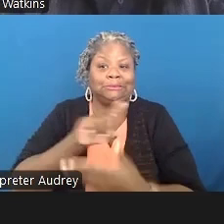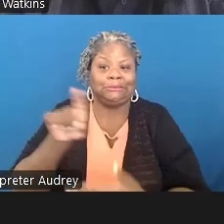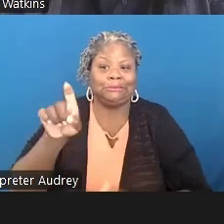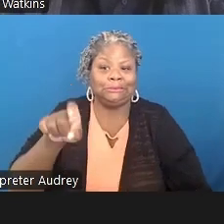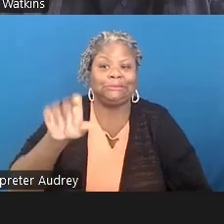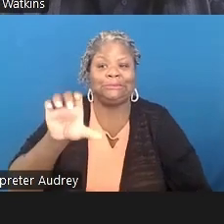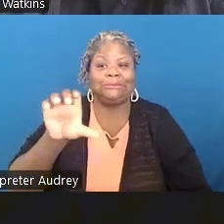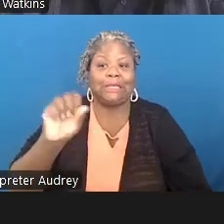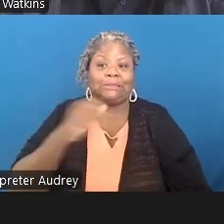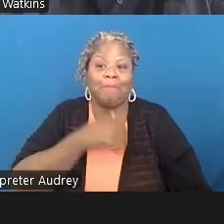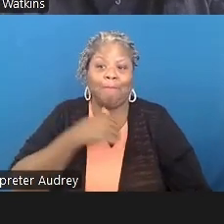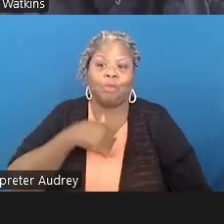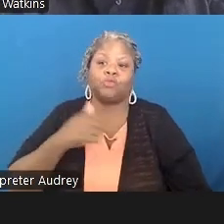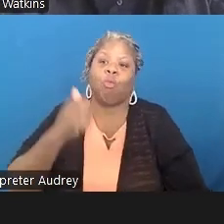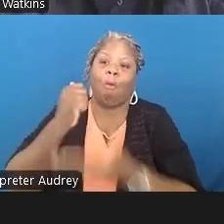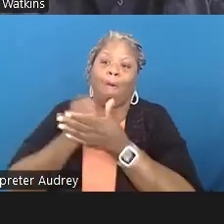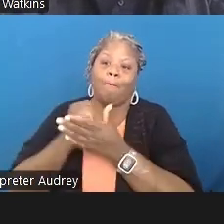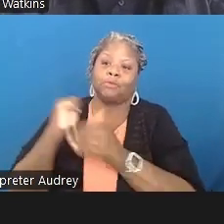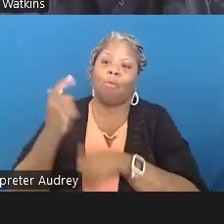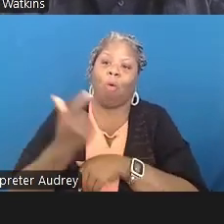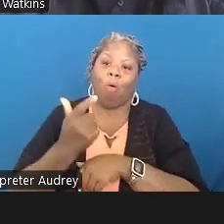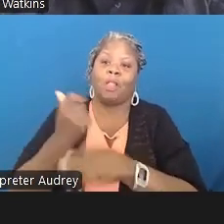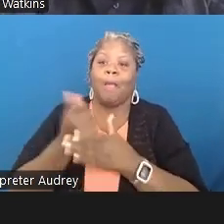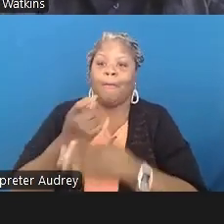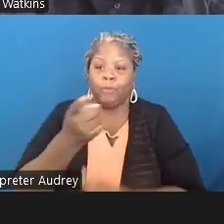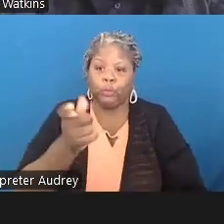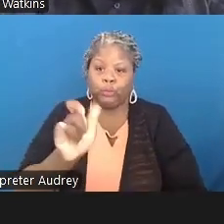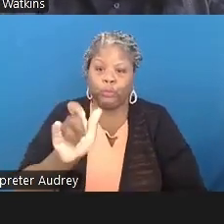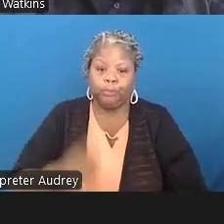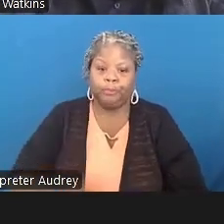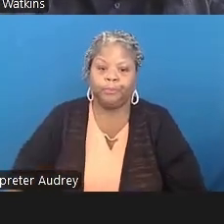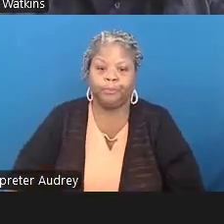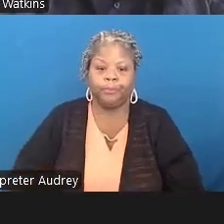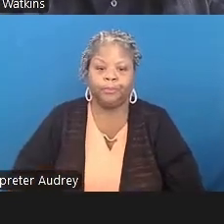will benefit us all, as well as the members.